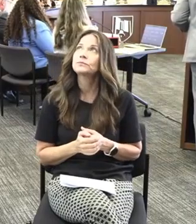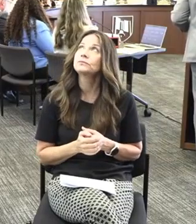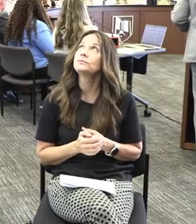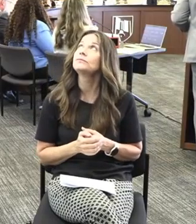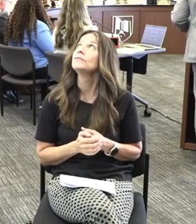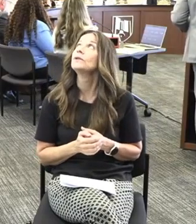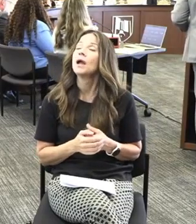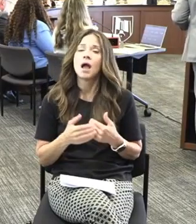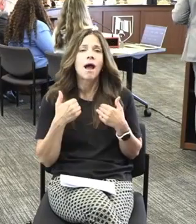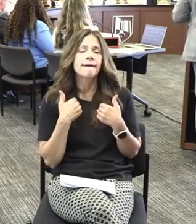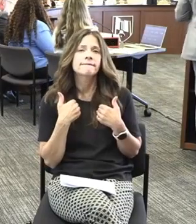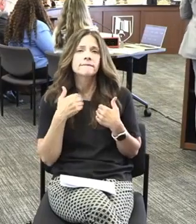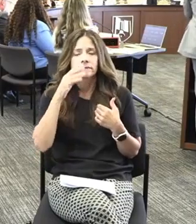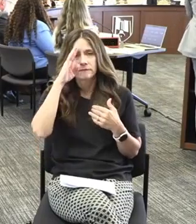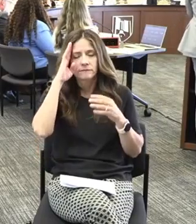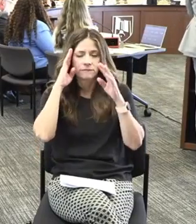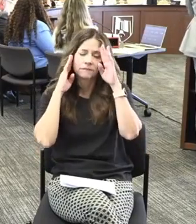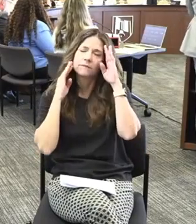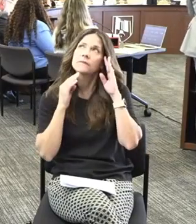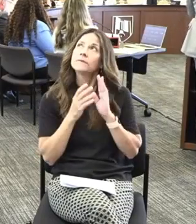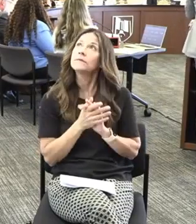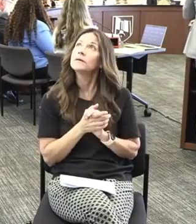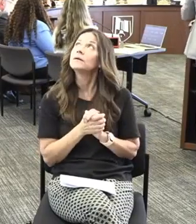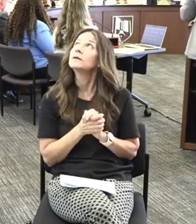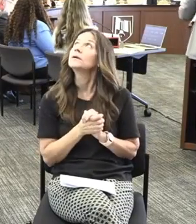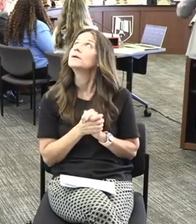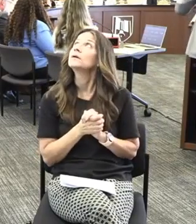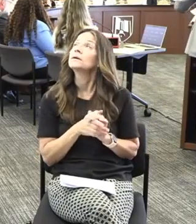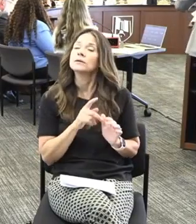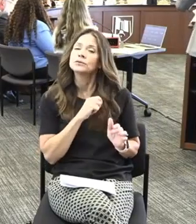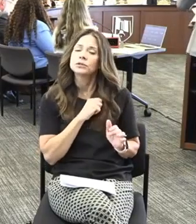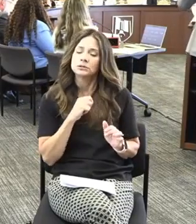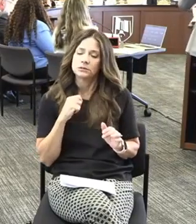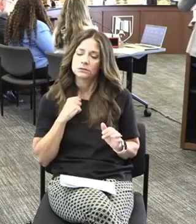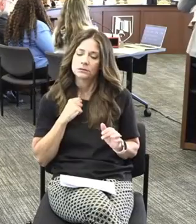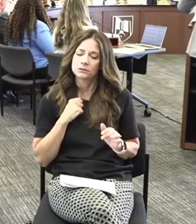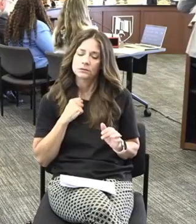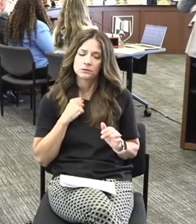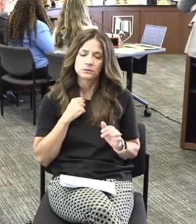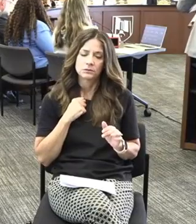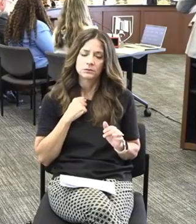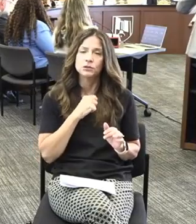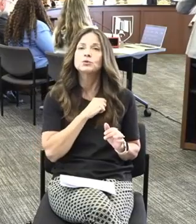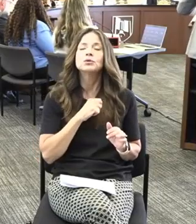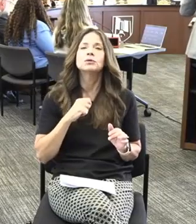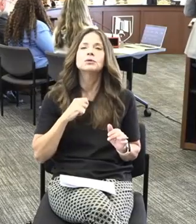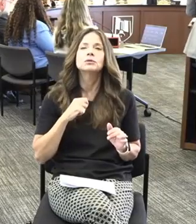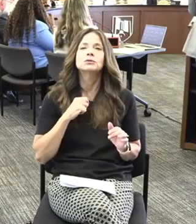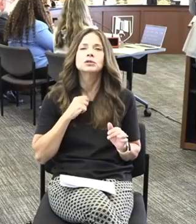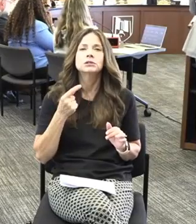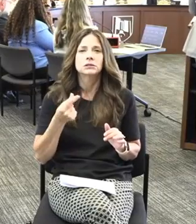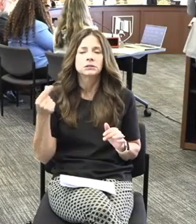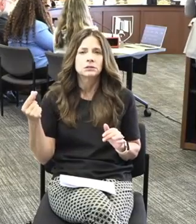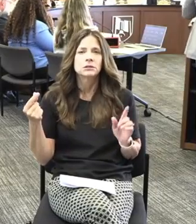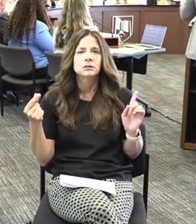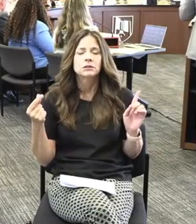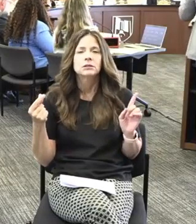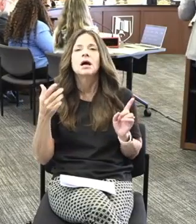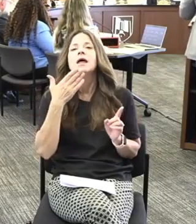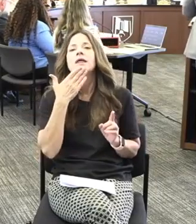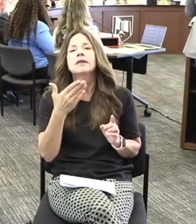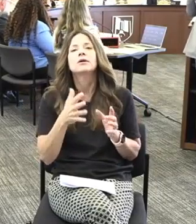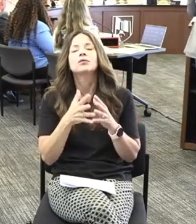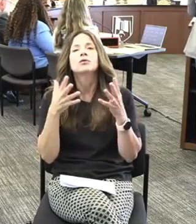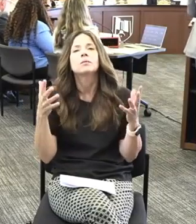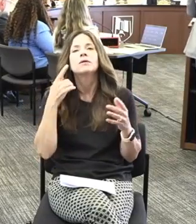I do. I have oh, go ahead. You had your hand. Yeah, then I can pass it over to you. Thank you so much for